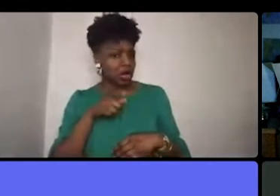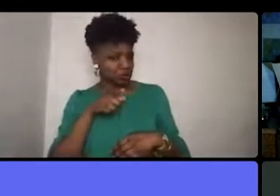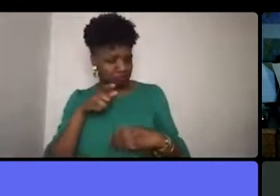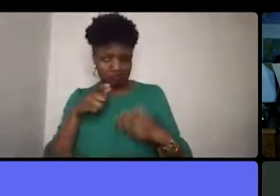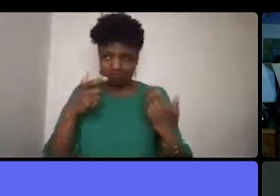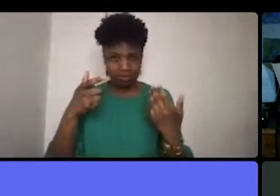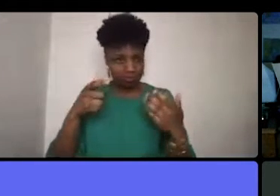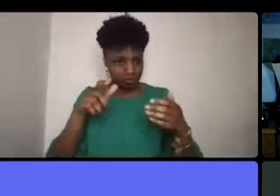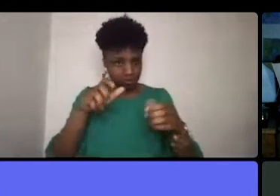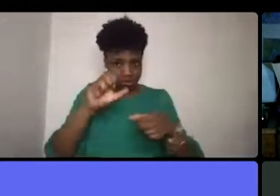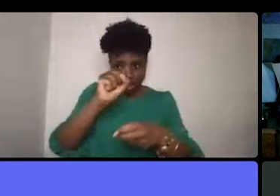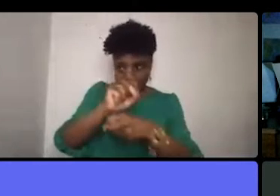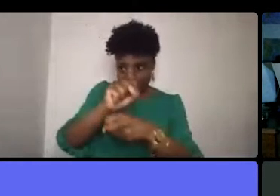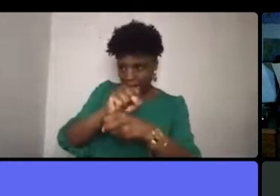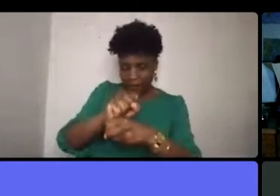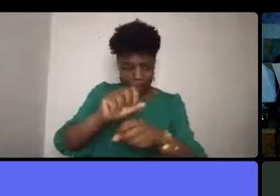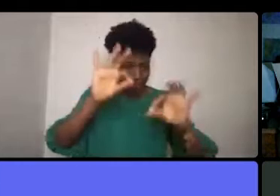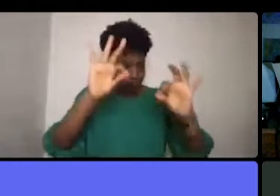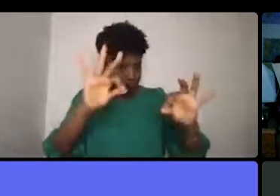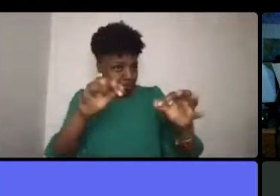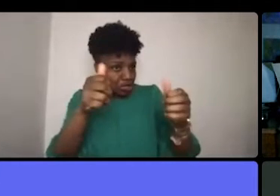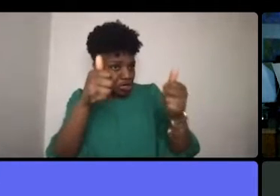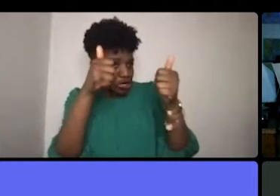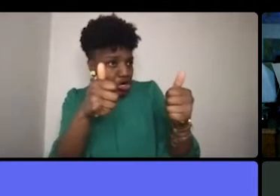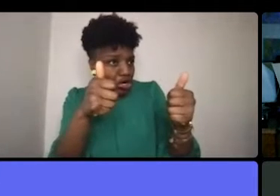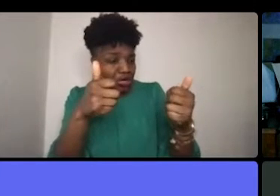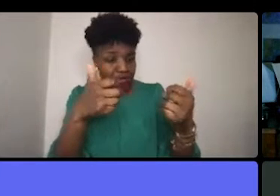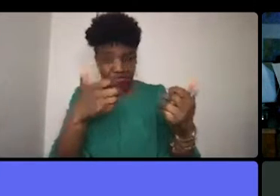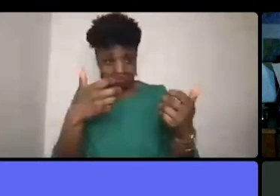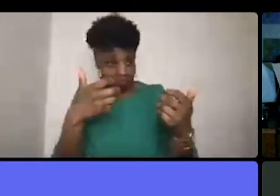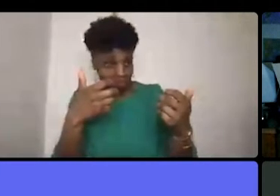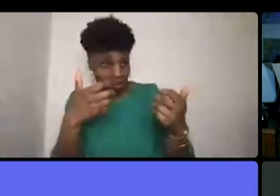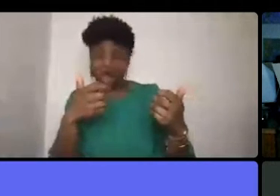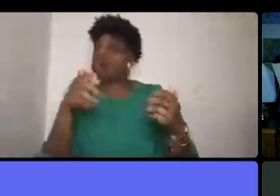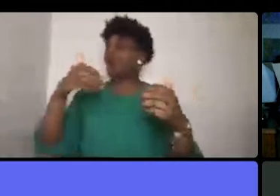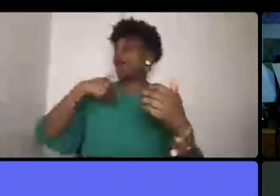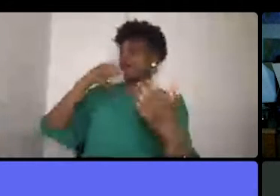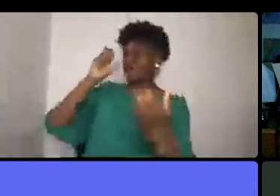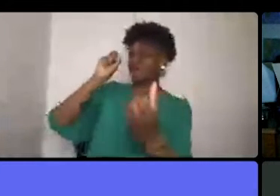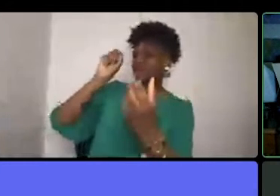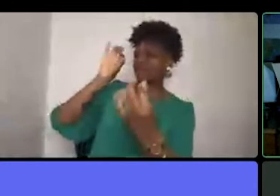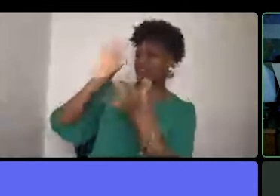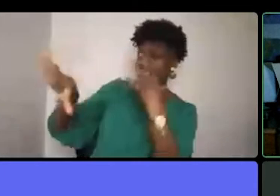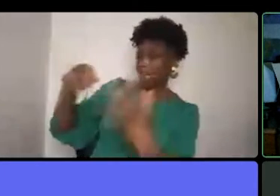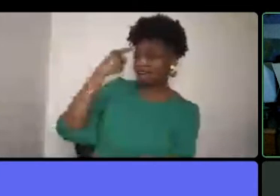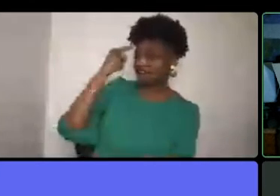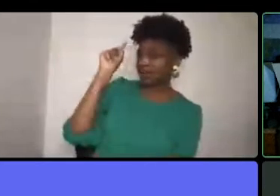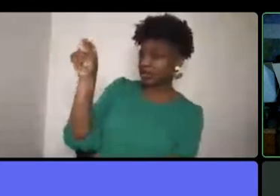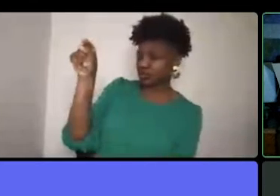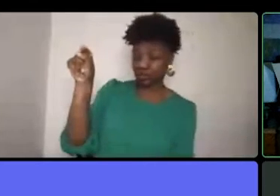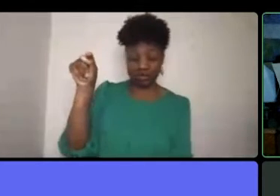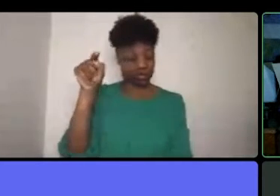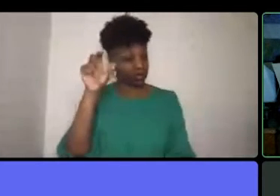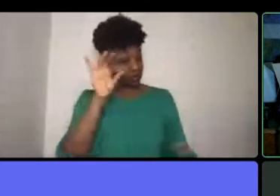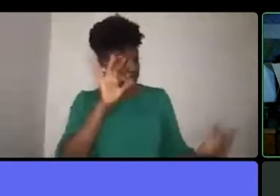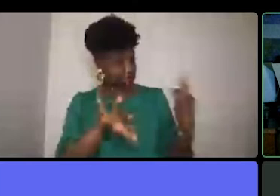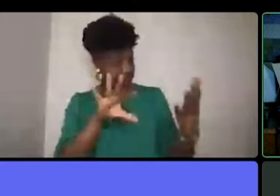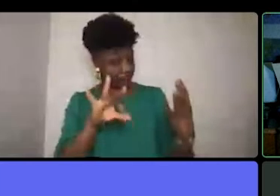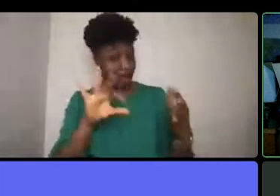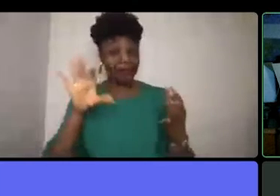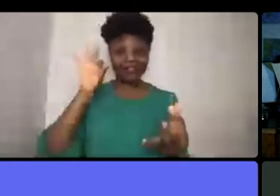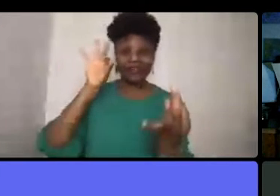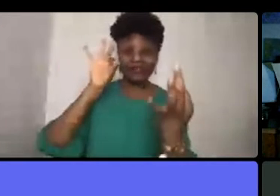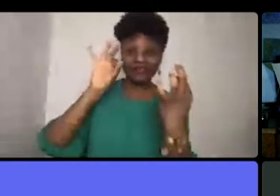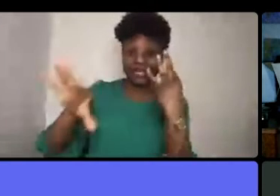you, and they have like a laundry list of all these things, but it could be rooted in racism Of or course. biasness, right? Yeah, of course.